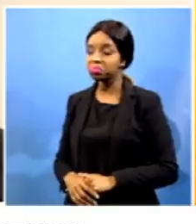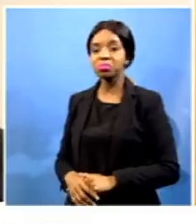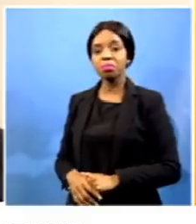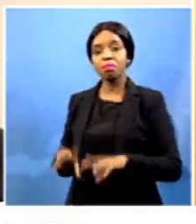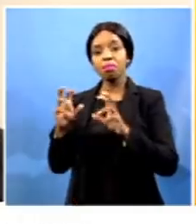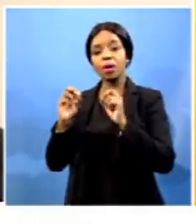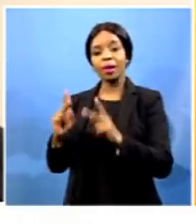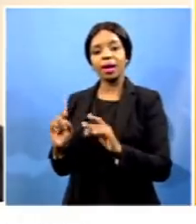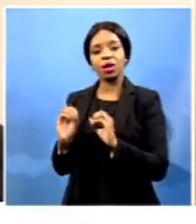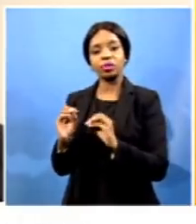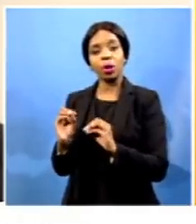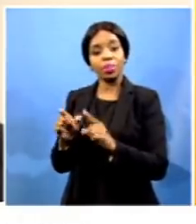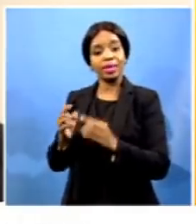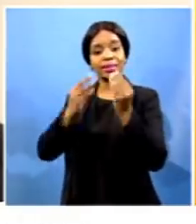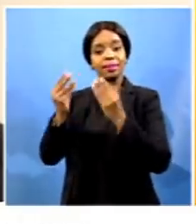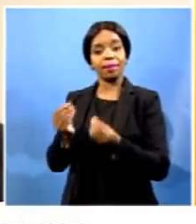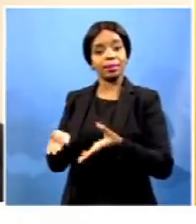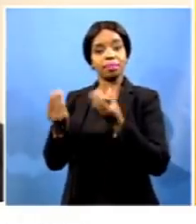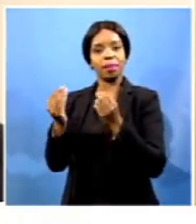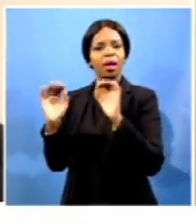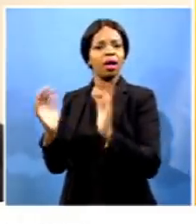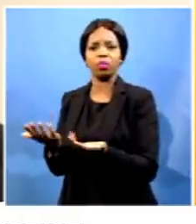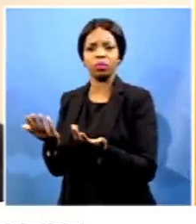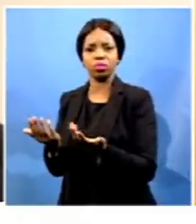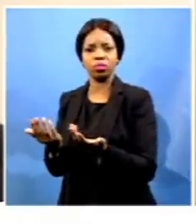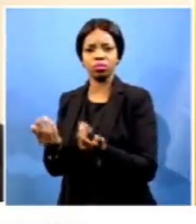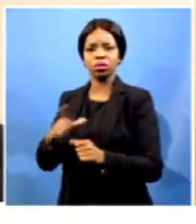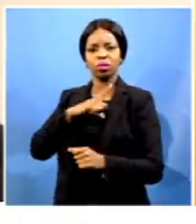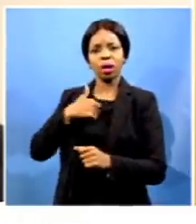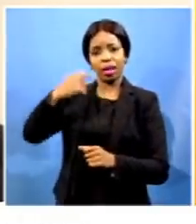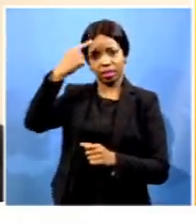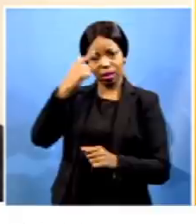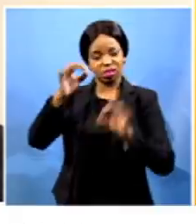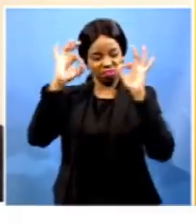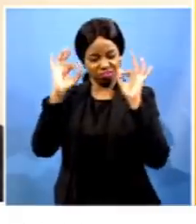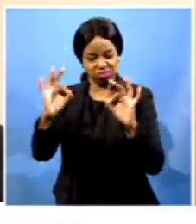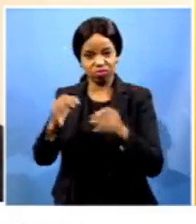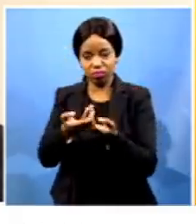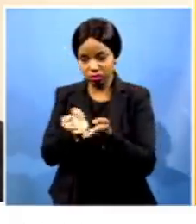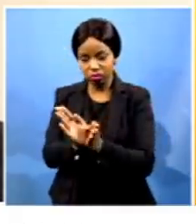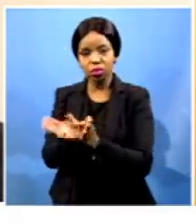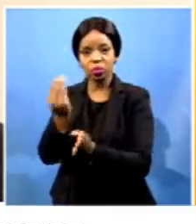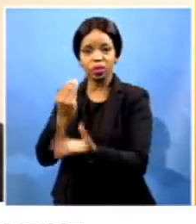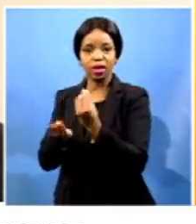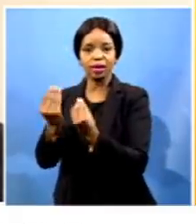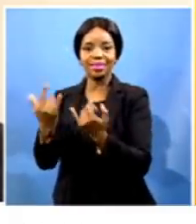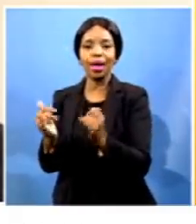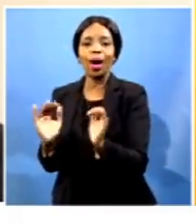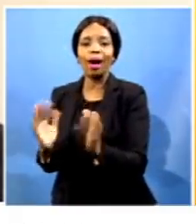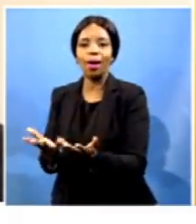apply? How can we get hold of these funds, which I think is fantastic for small enterprises at this point?